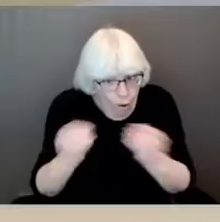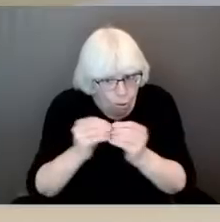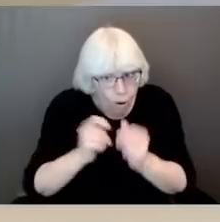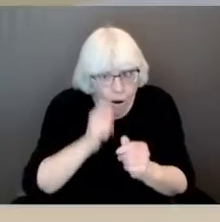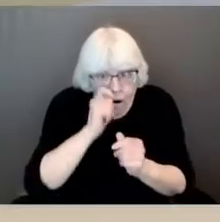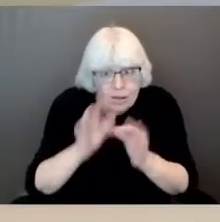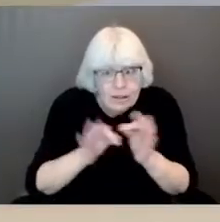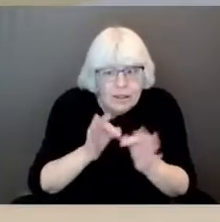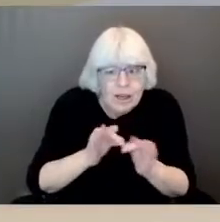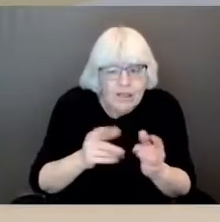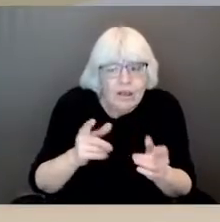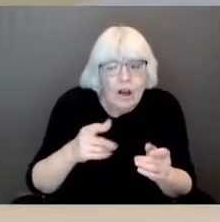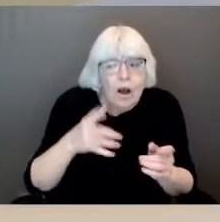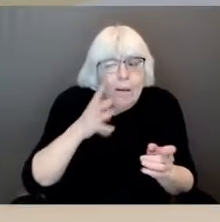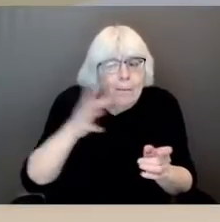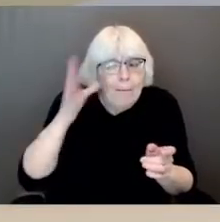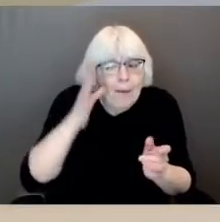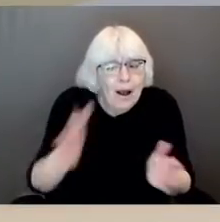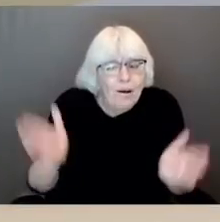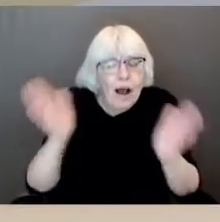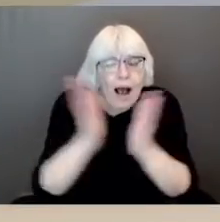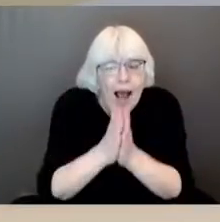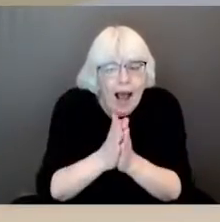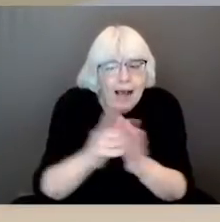moving forward, and if so, how they can do that.